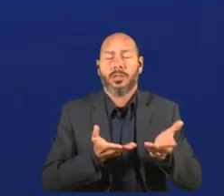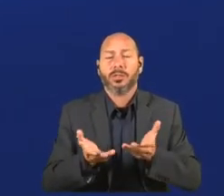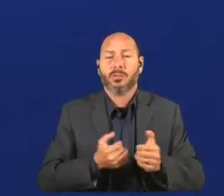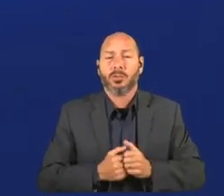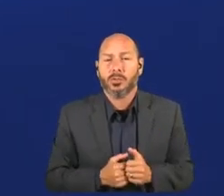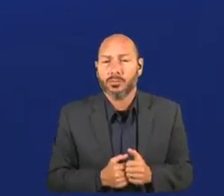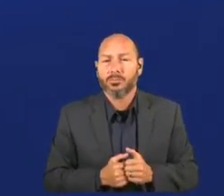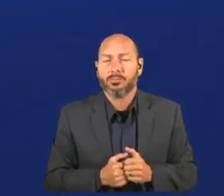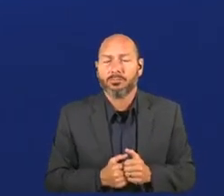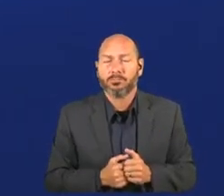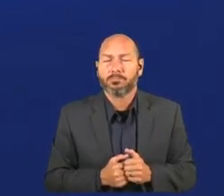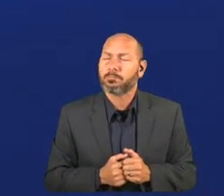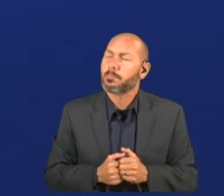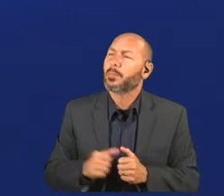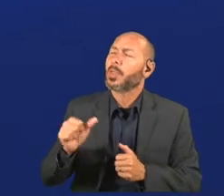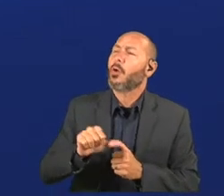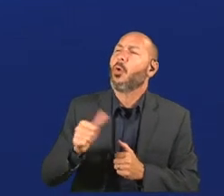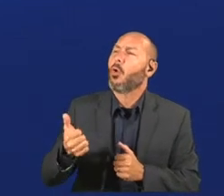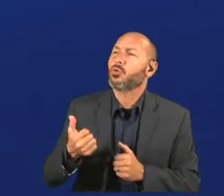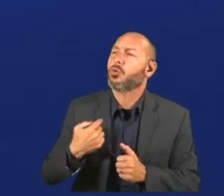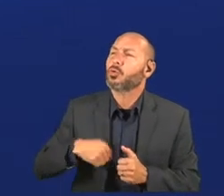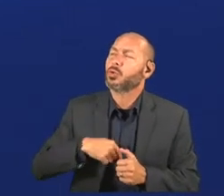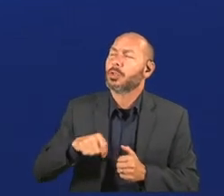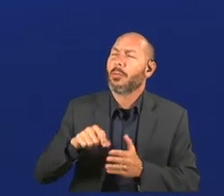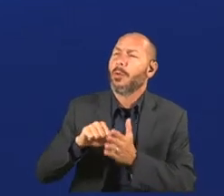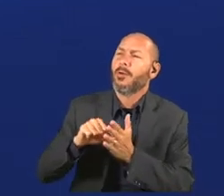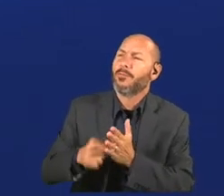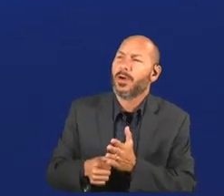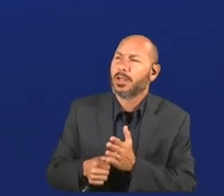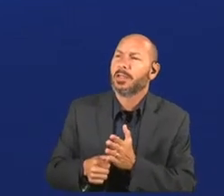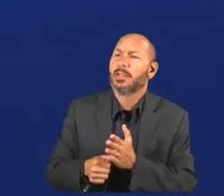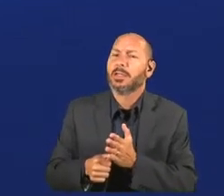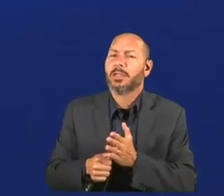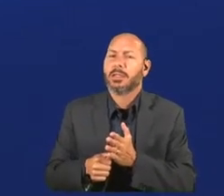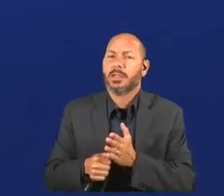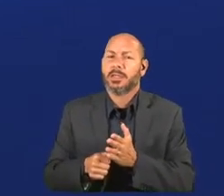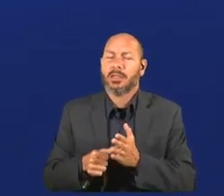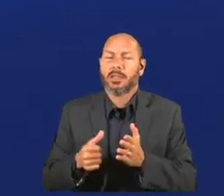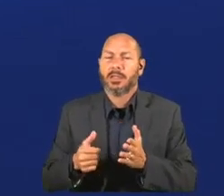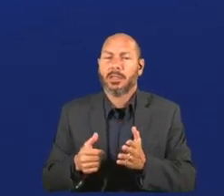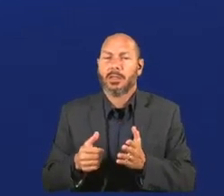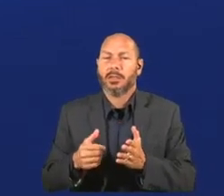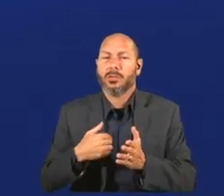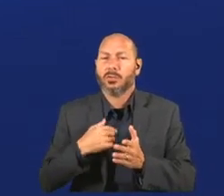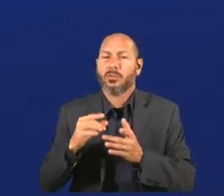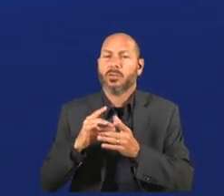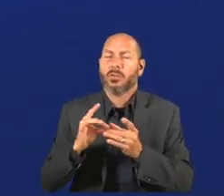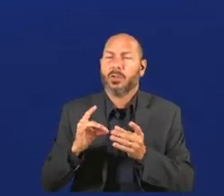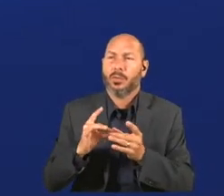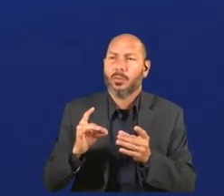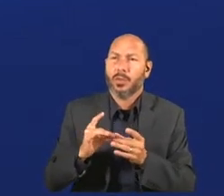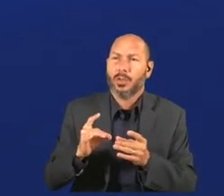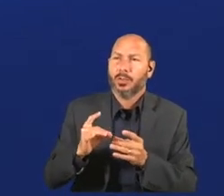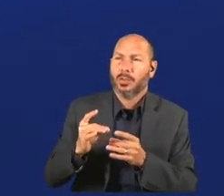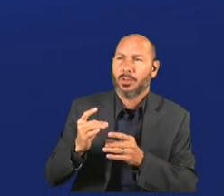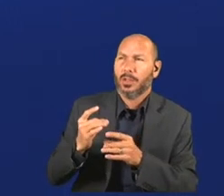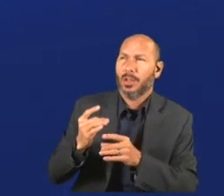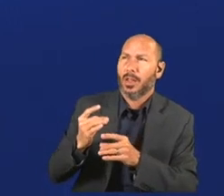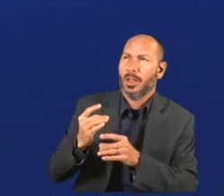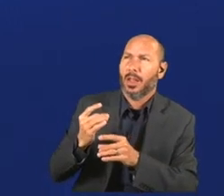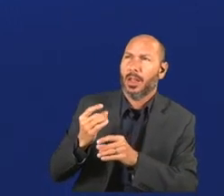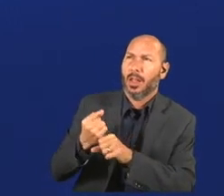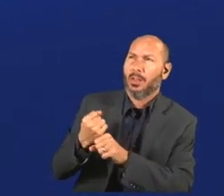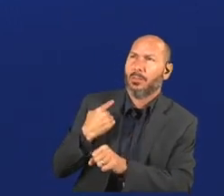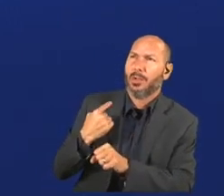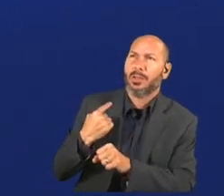things that I would highlight, and I know that the the current administration has spoken about this, not just last year, but currently in the